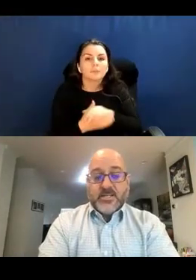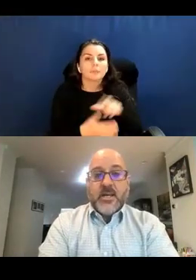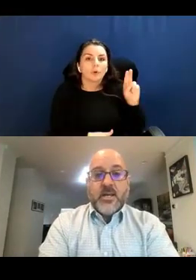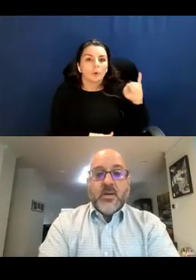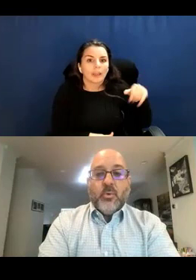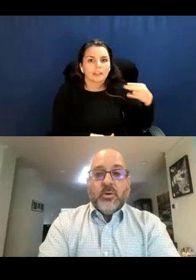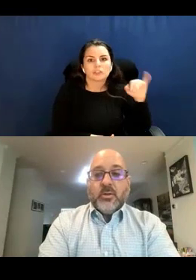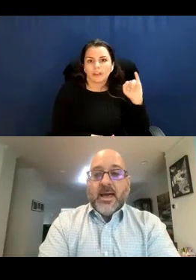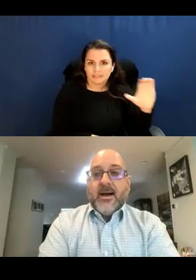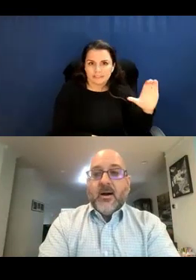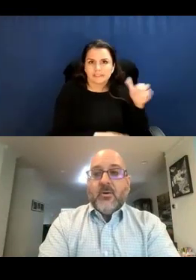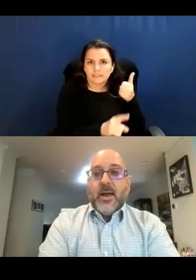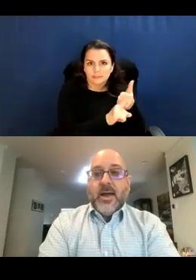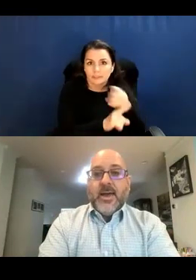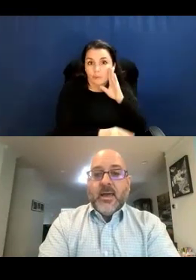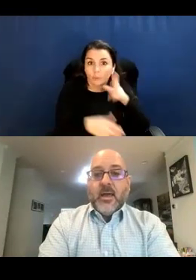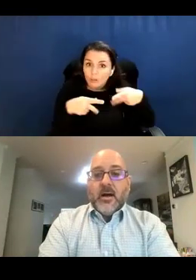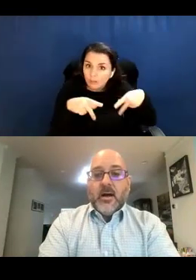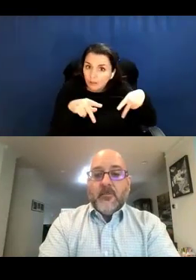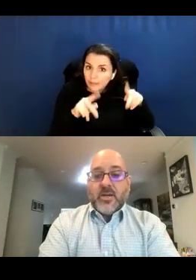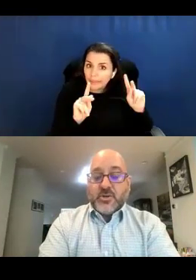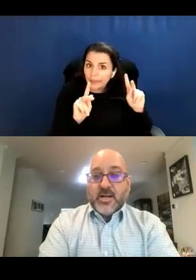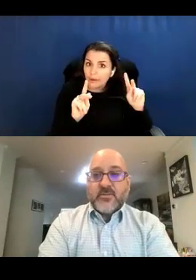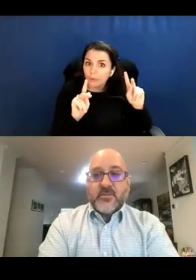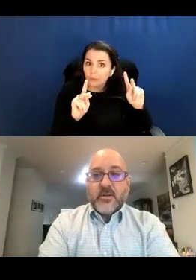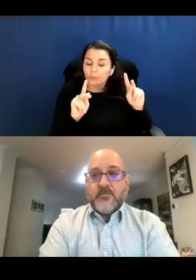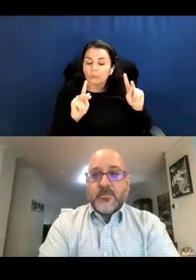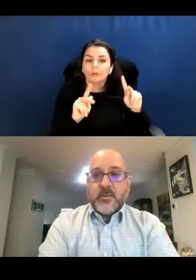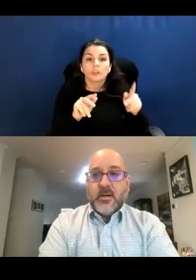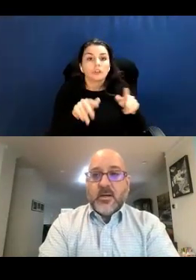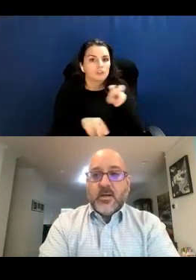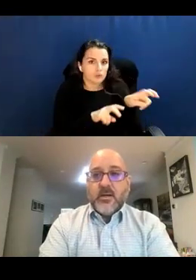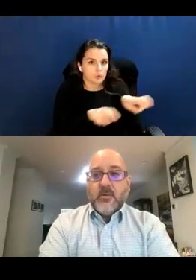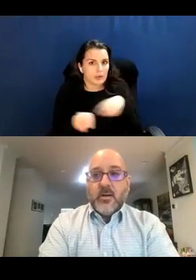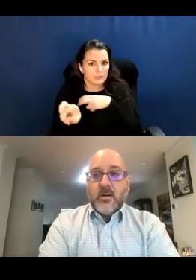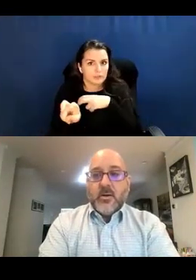NIHIC, I should say, will allow a transfer.